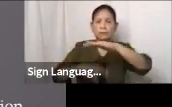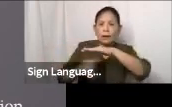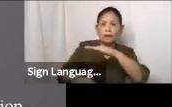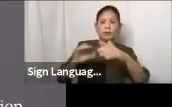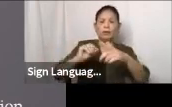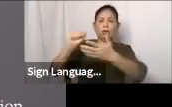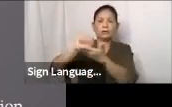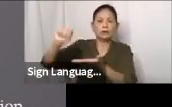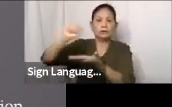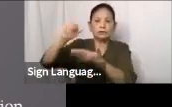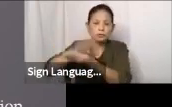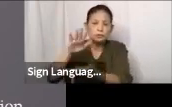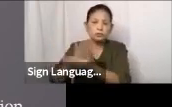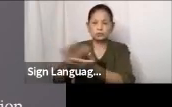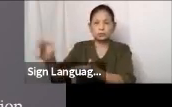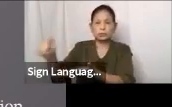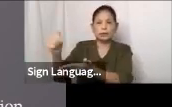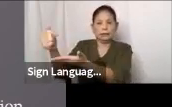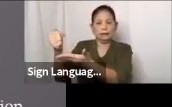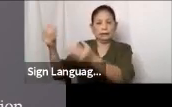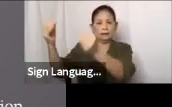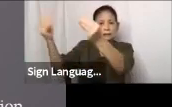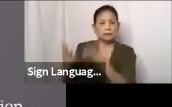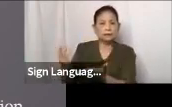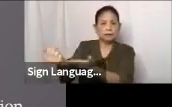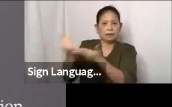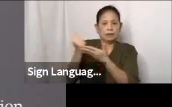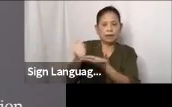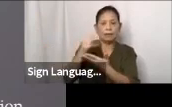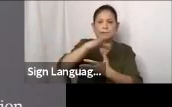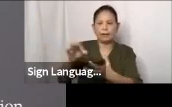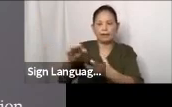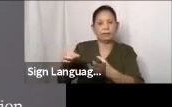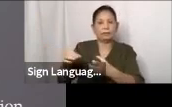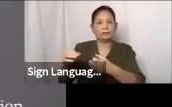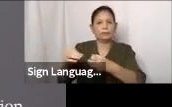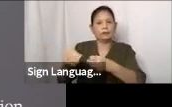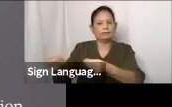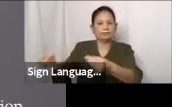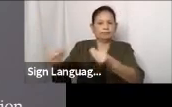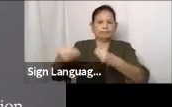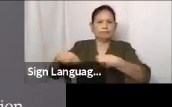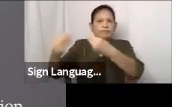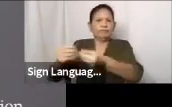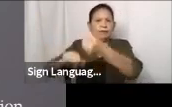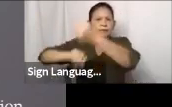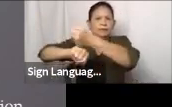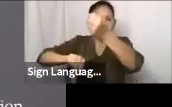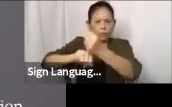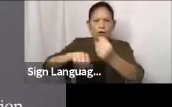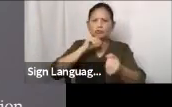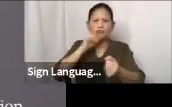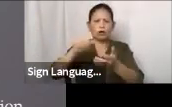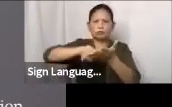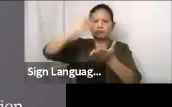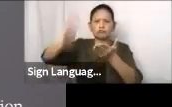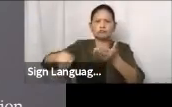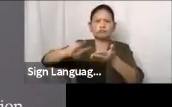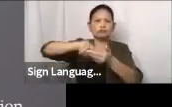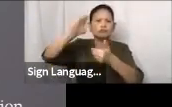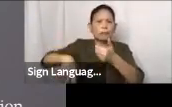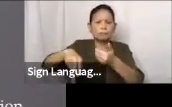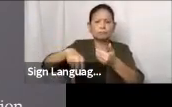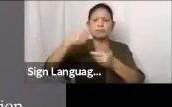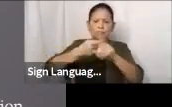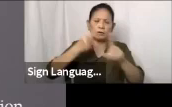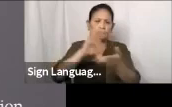of teachers. Give them support and prevent dropout of schools, and equip them for continued education